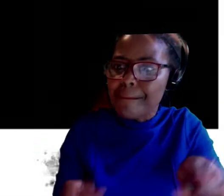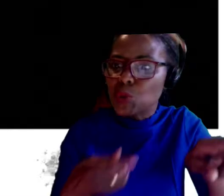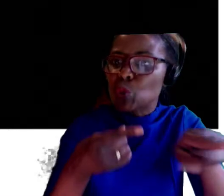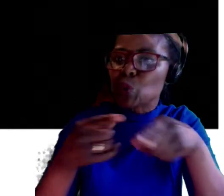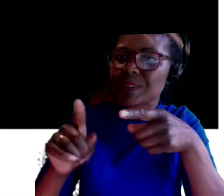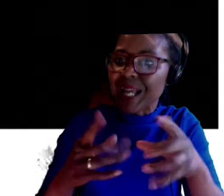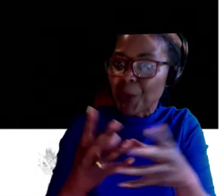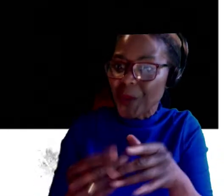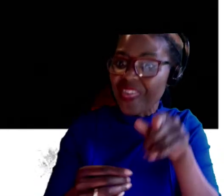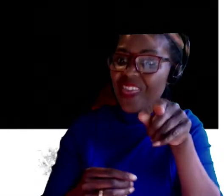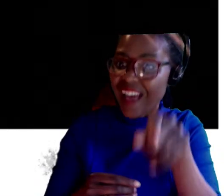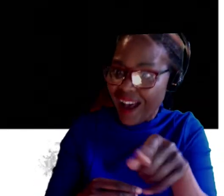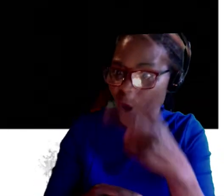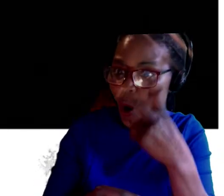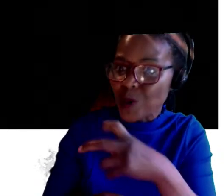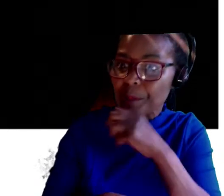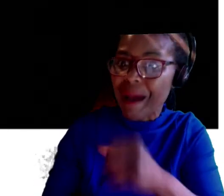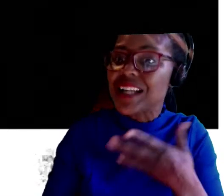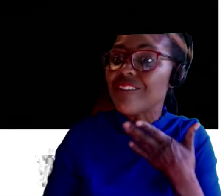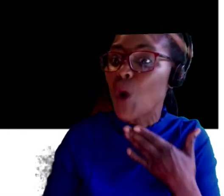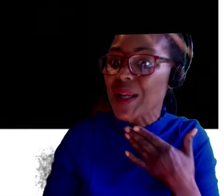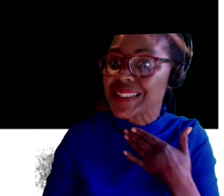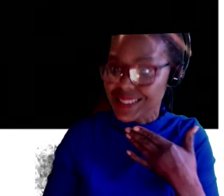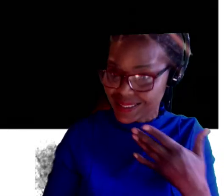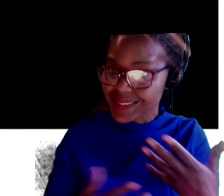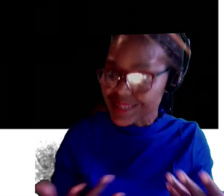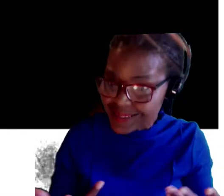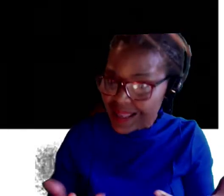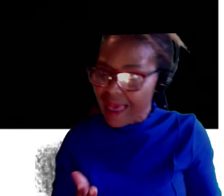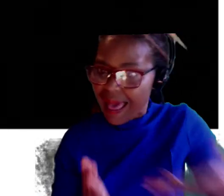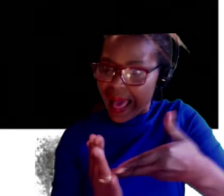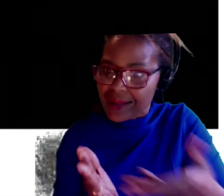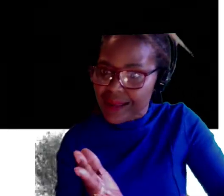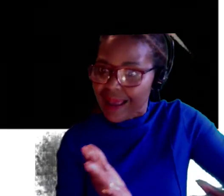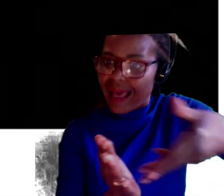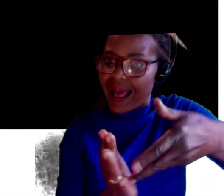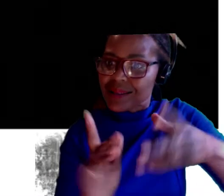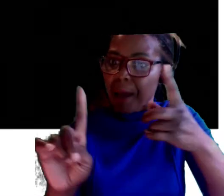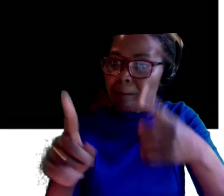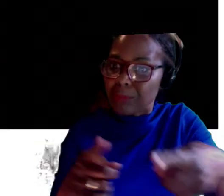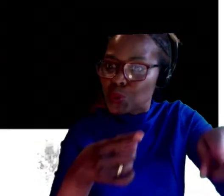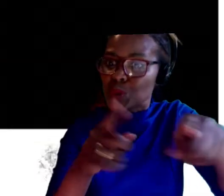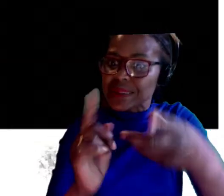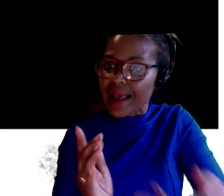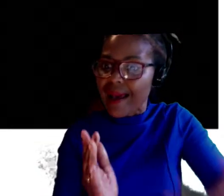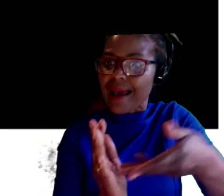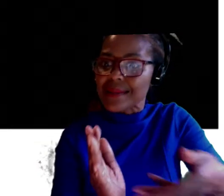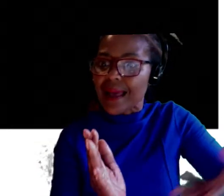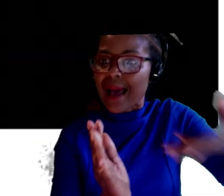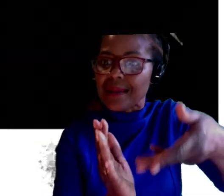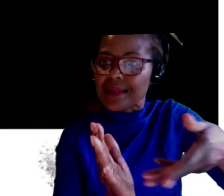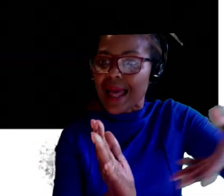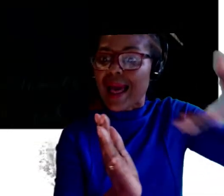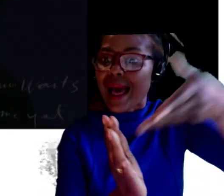old man, taking his leads, and in many ways, eventually, the music subsumes